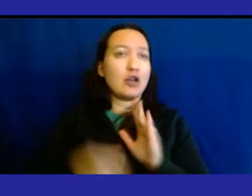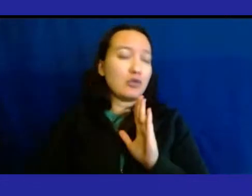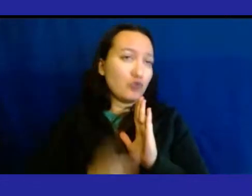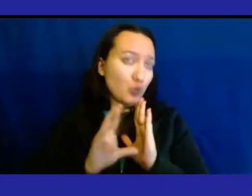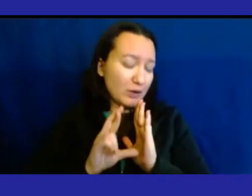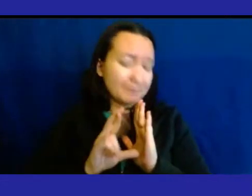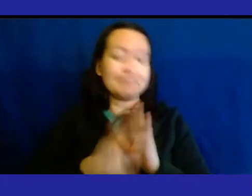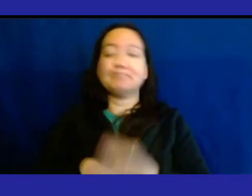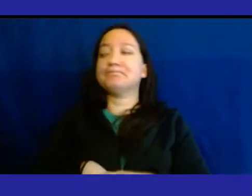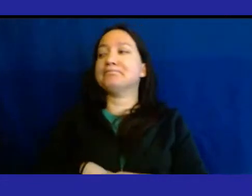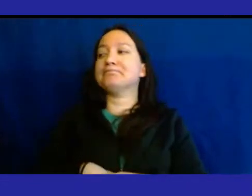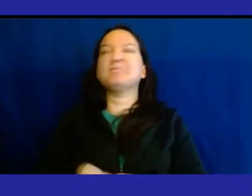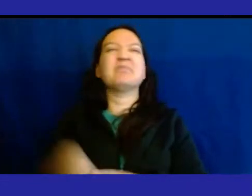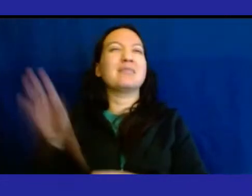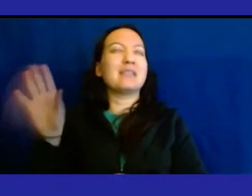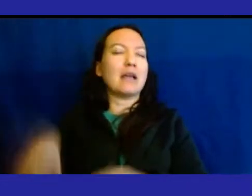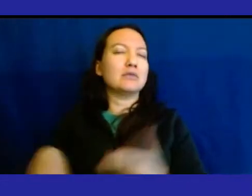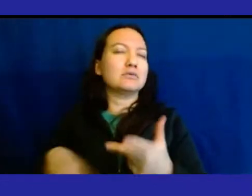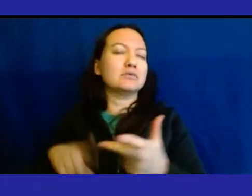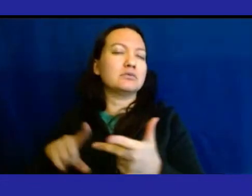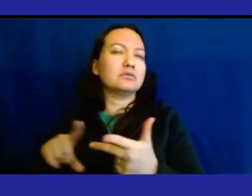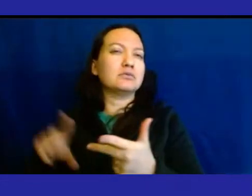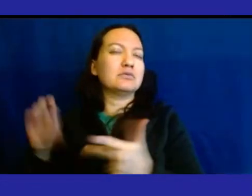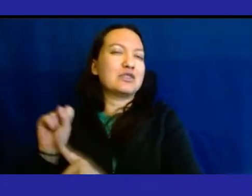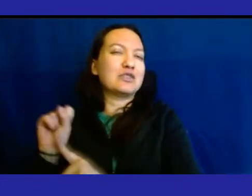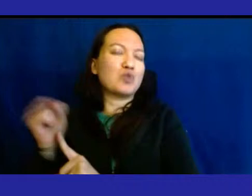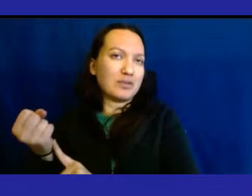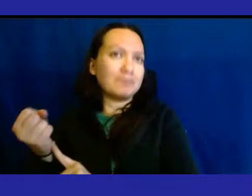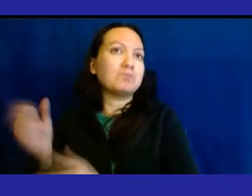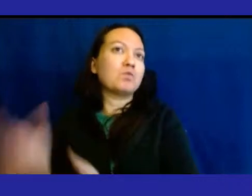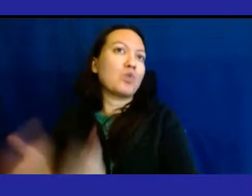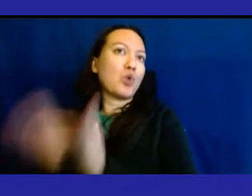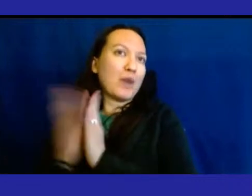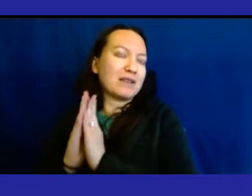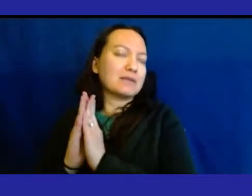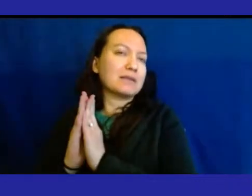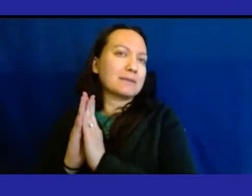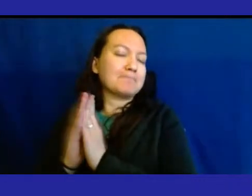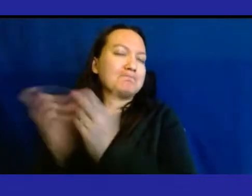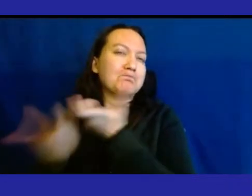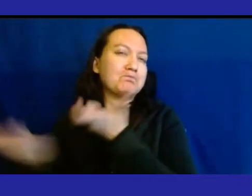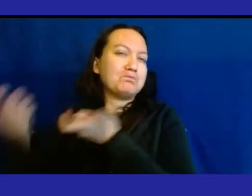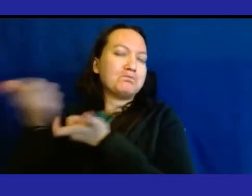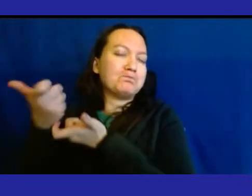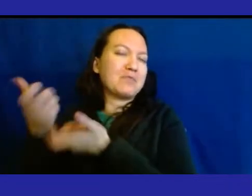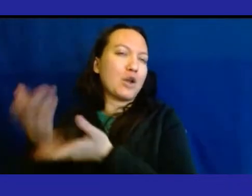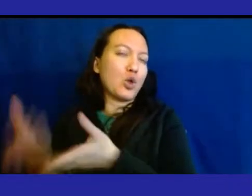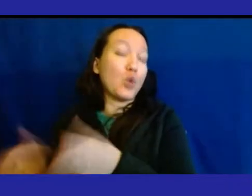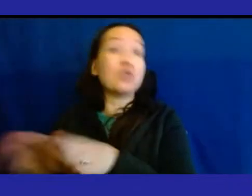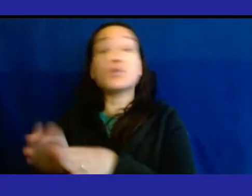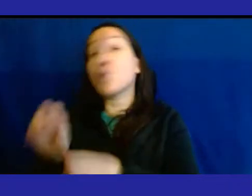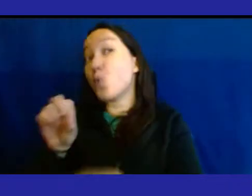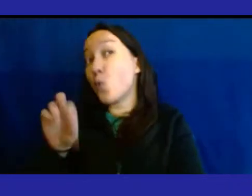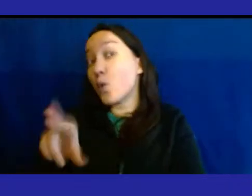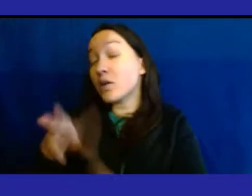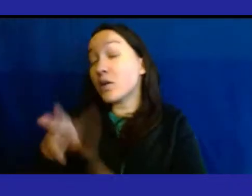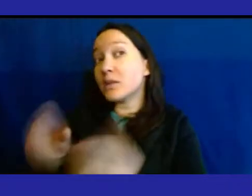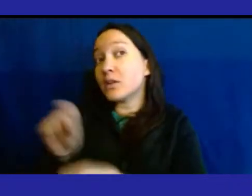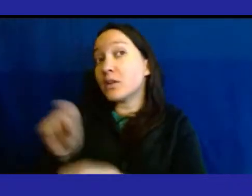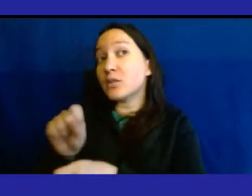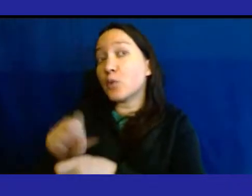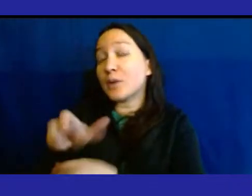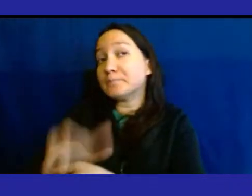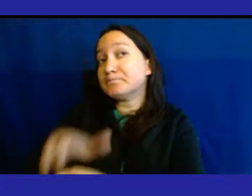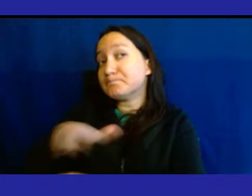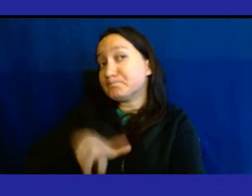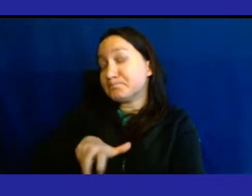In those cases, also the request would be administratively closed. Or it could also be that maybe the employee has left the system. So